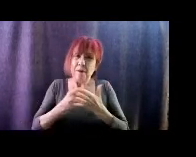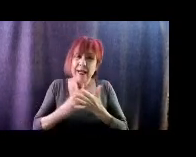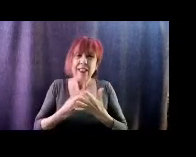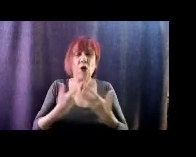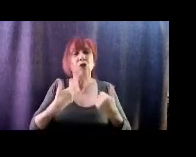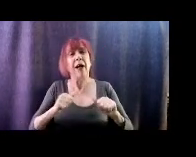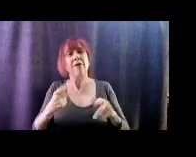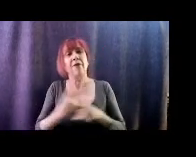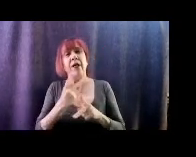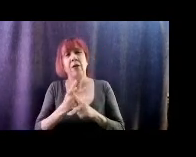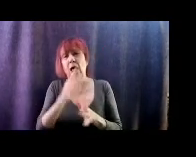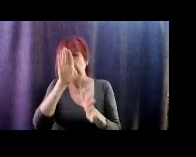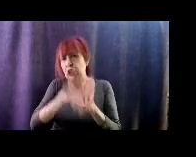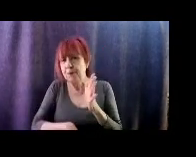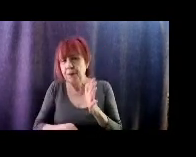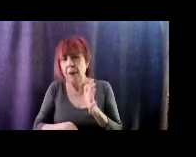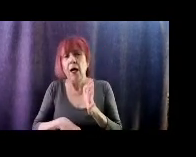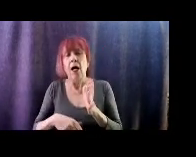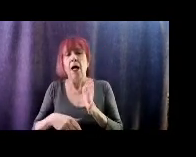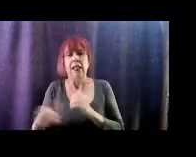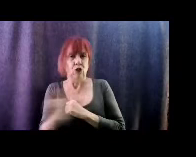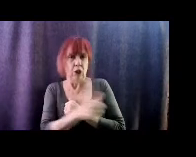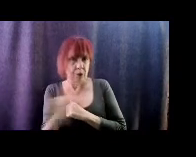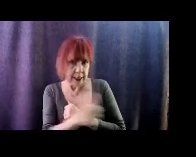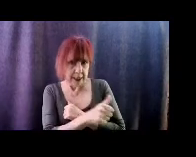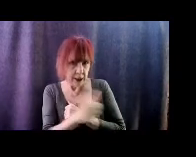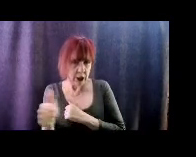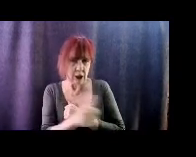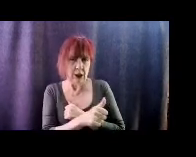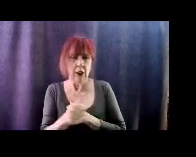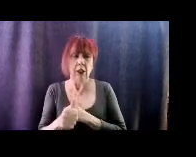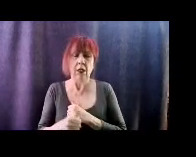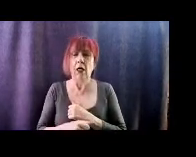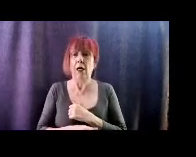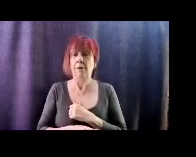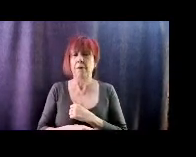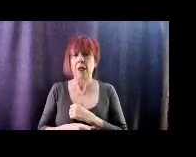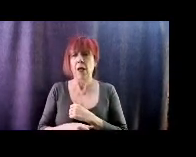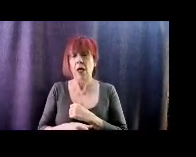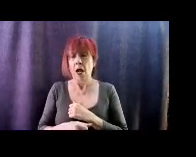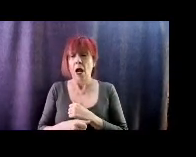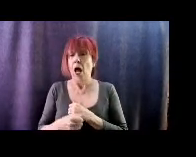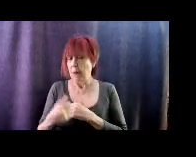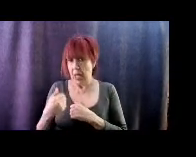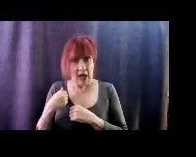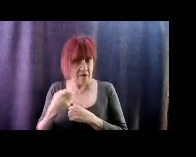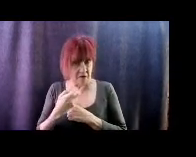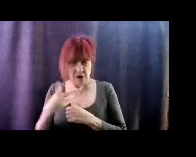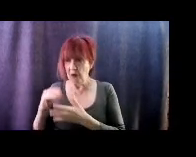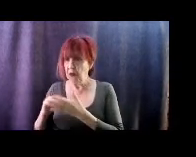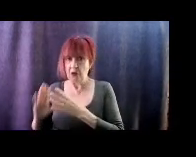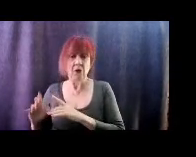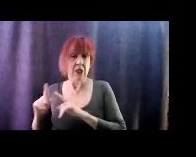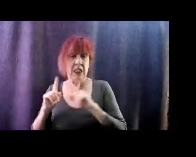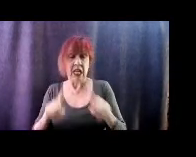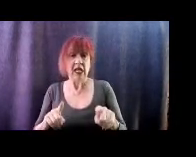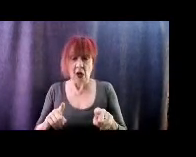economical as possible. We do have some students that do attend the work program on